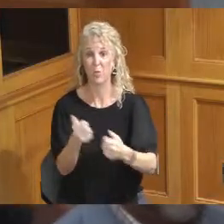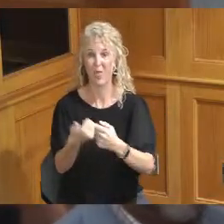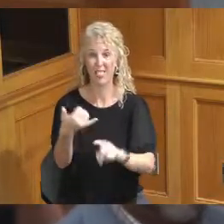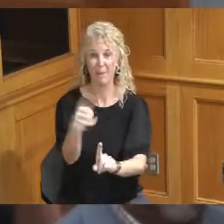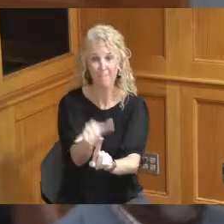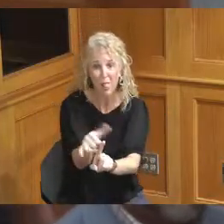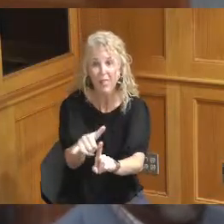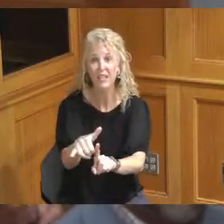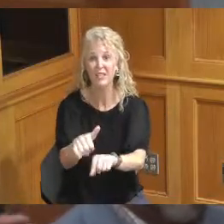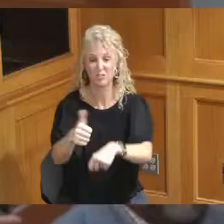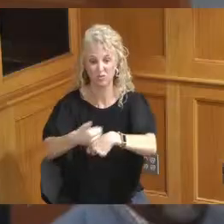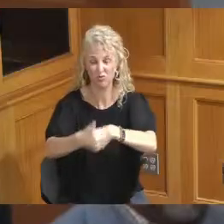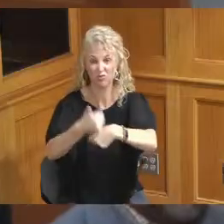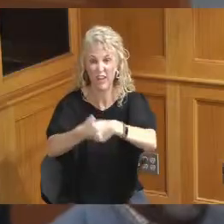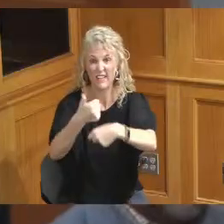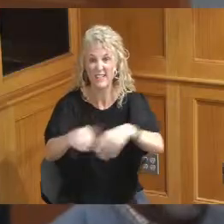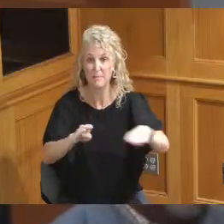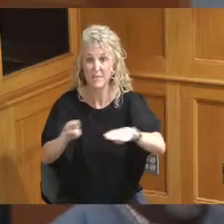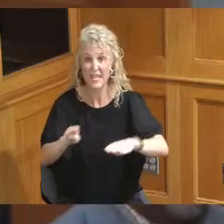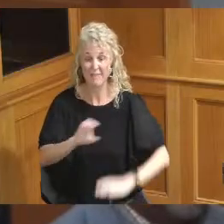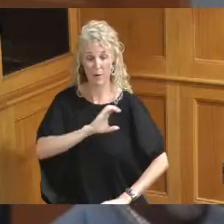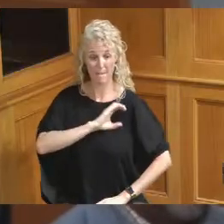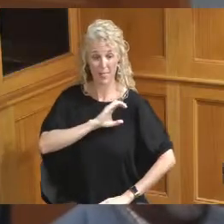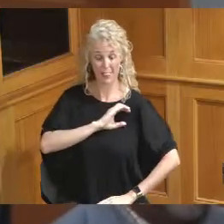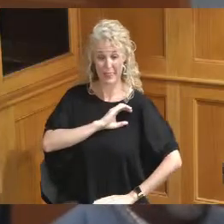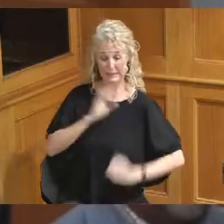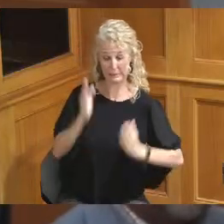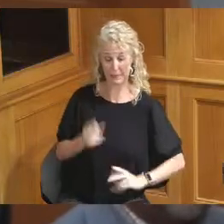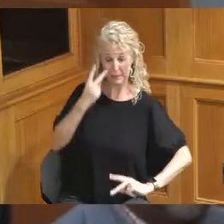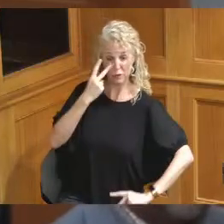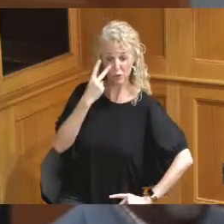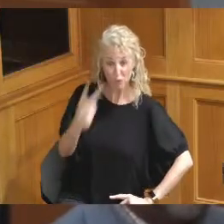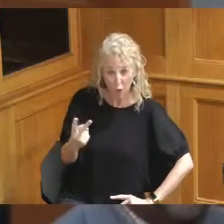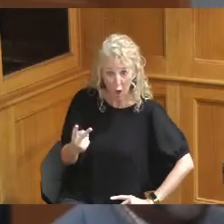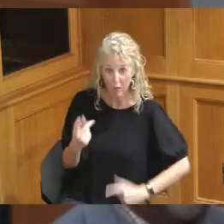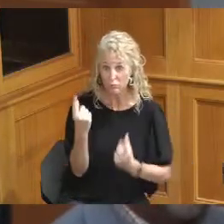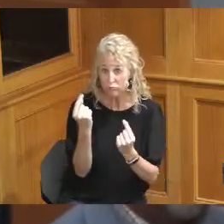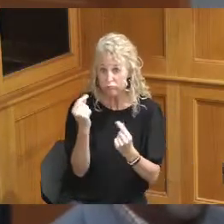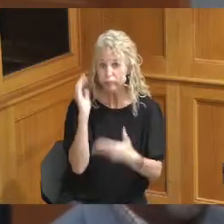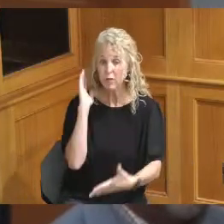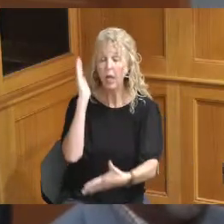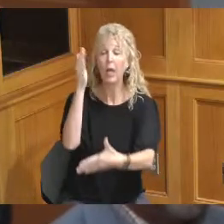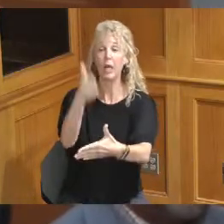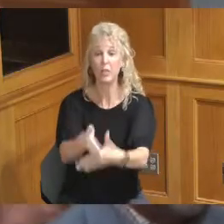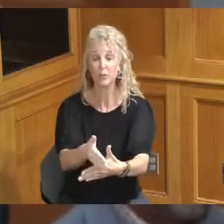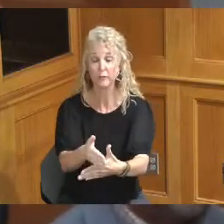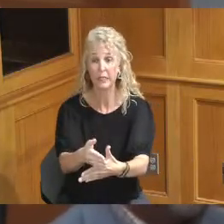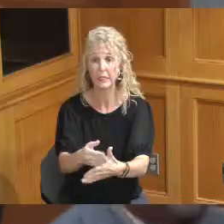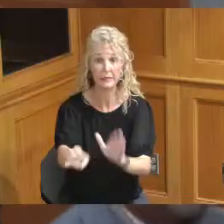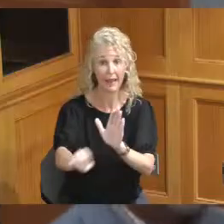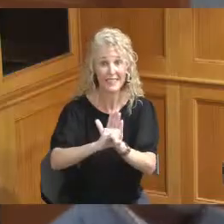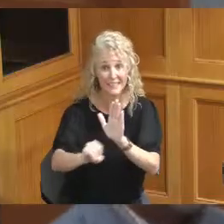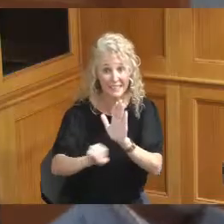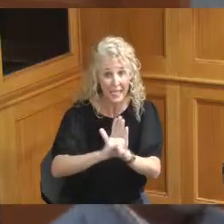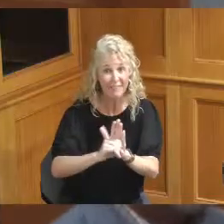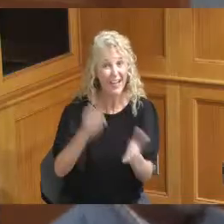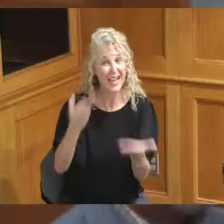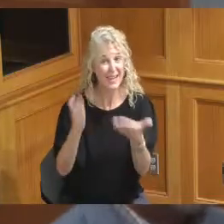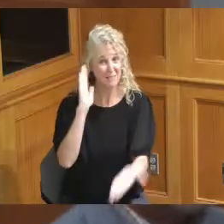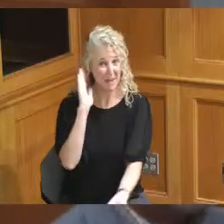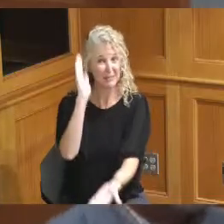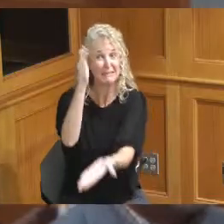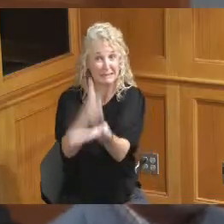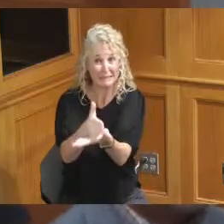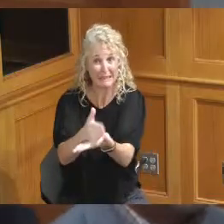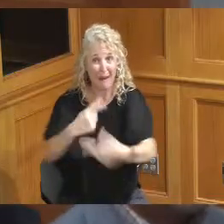threatening behavior. When officers witness bullying or threatening behavior, they should intervene to identify, question, and possibly stop the individuals